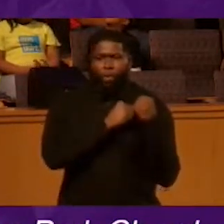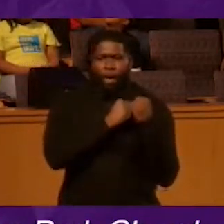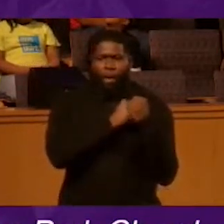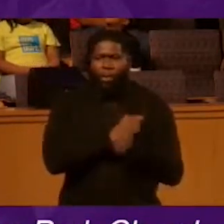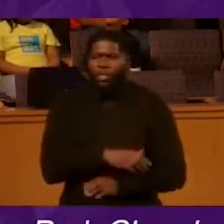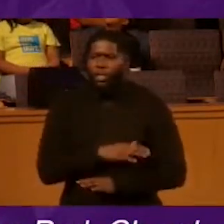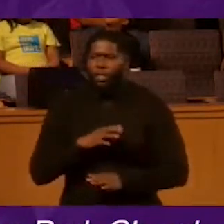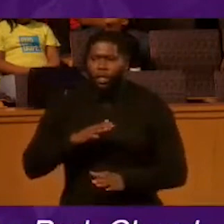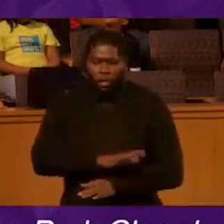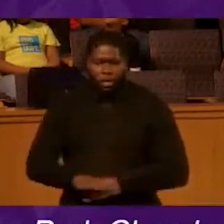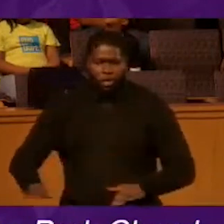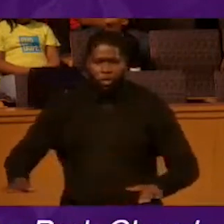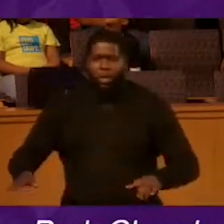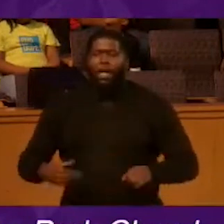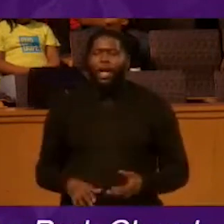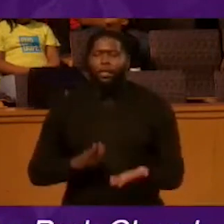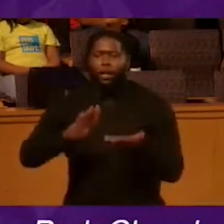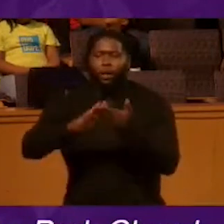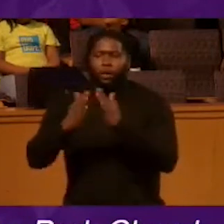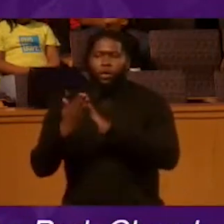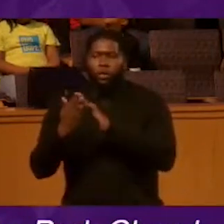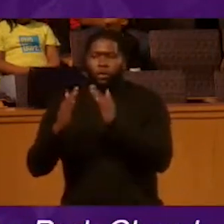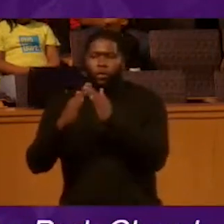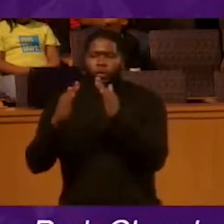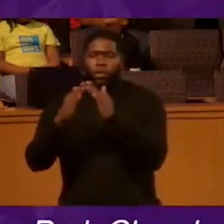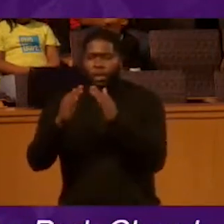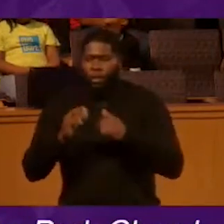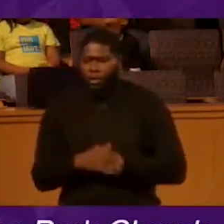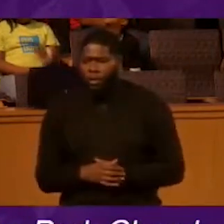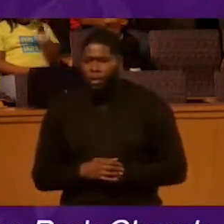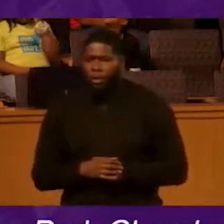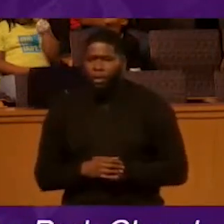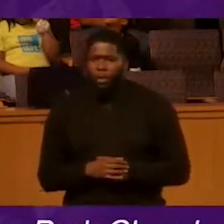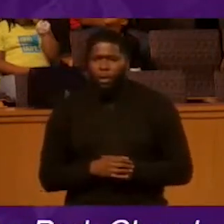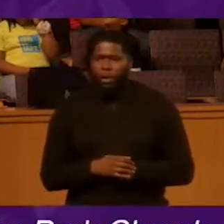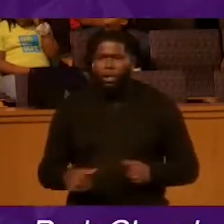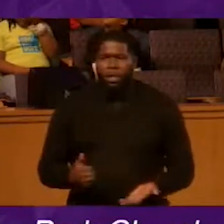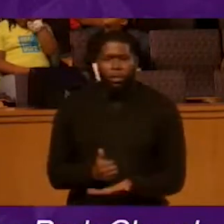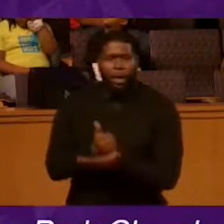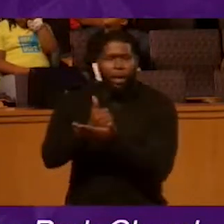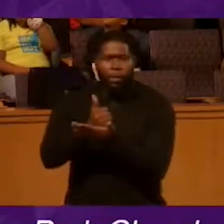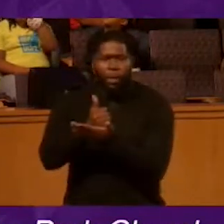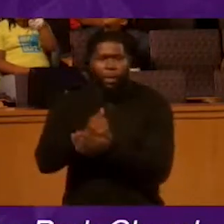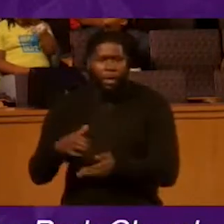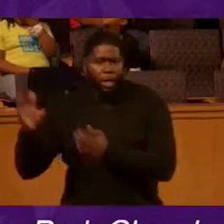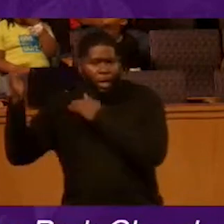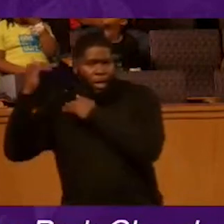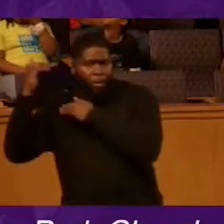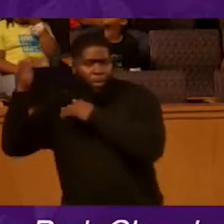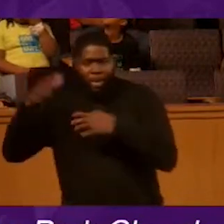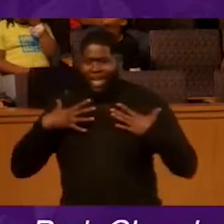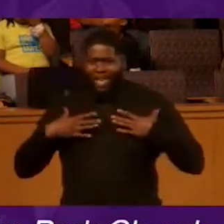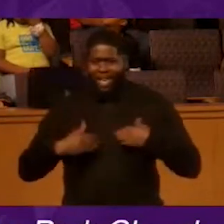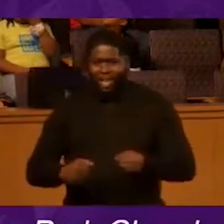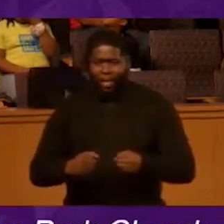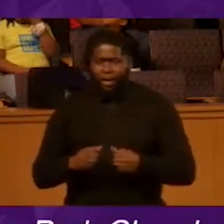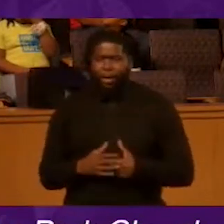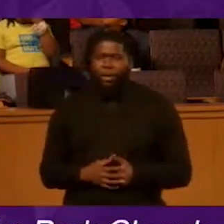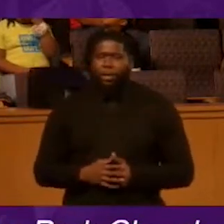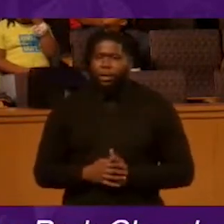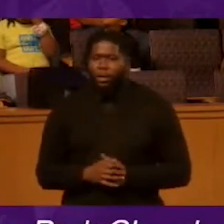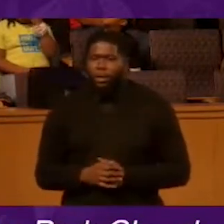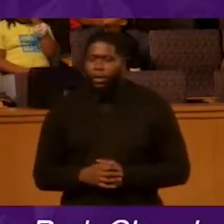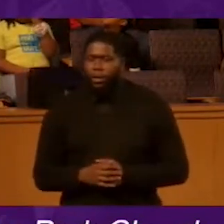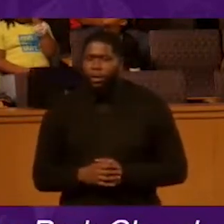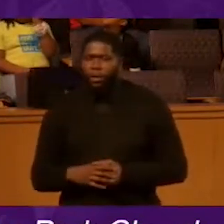child and their community, one that will provide help, hope, and healing. Whether